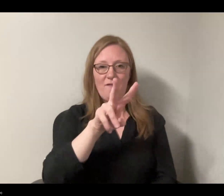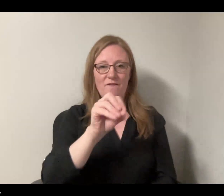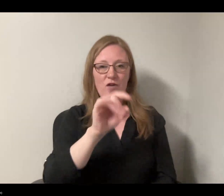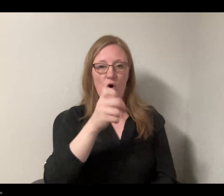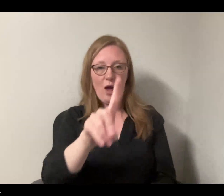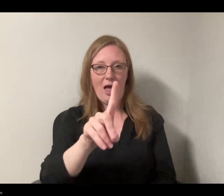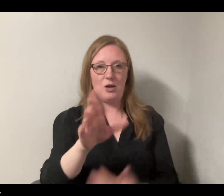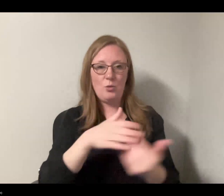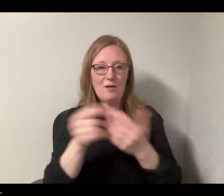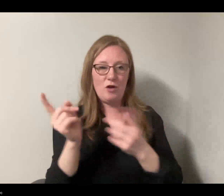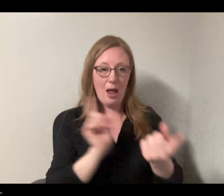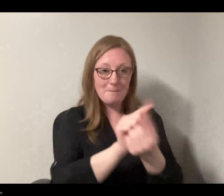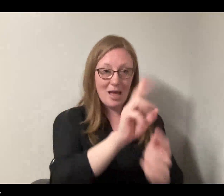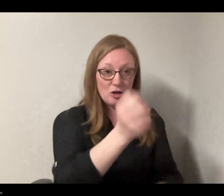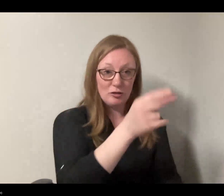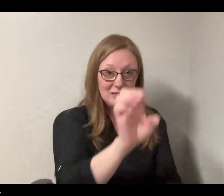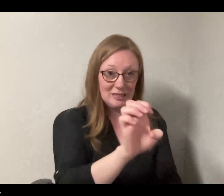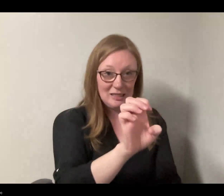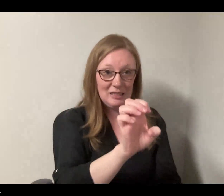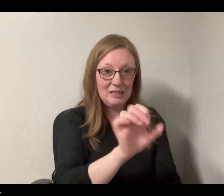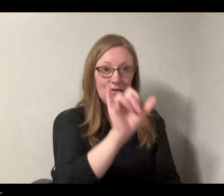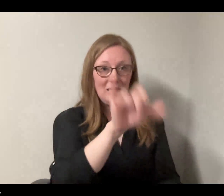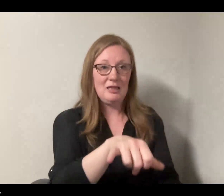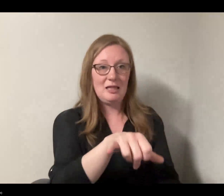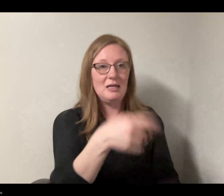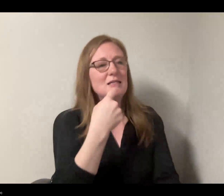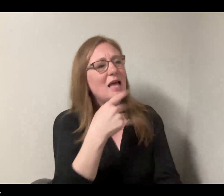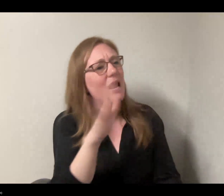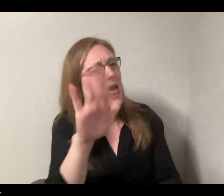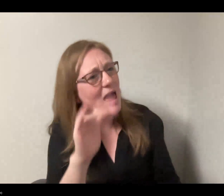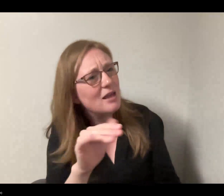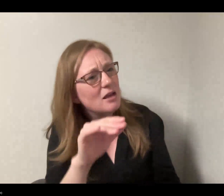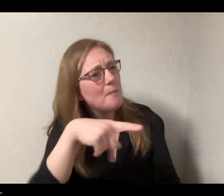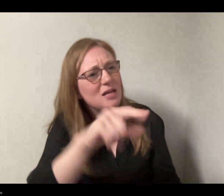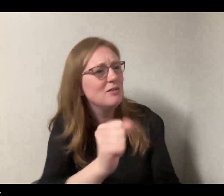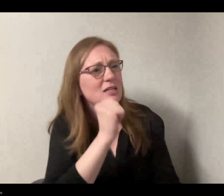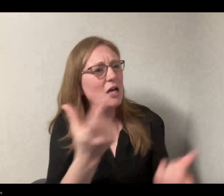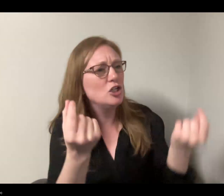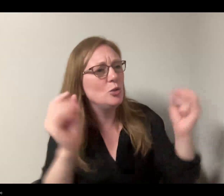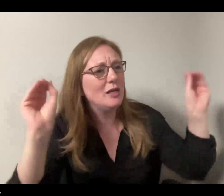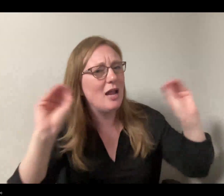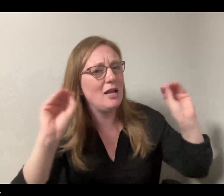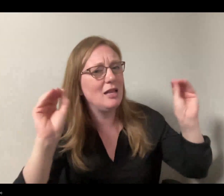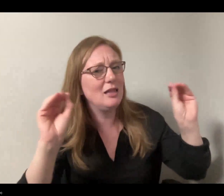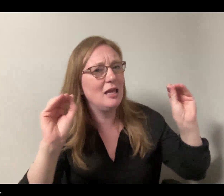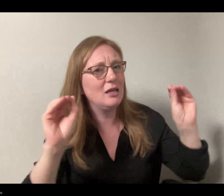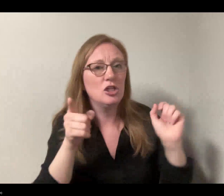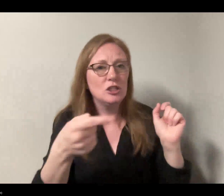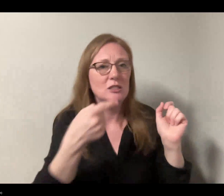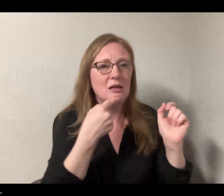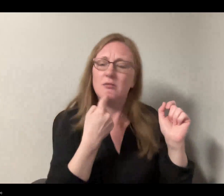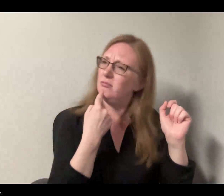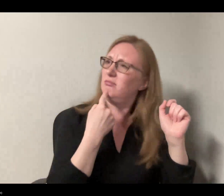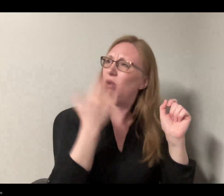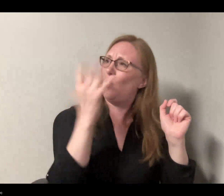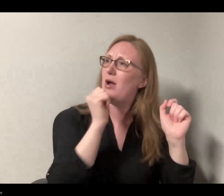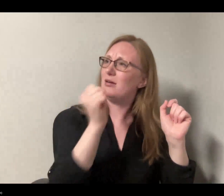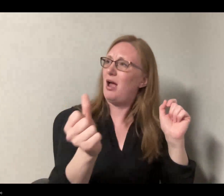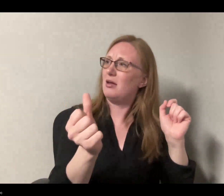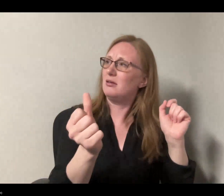go to Christine at the National VOAD conference. I said, Christine, how come Pennsylvania doesn't have a national mass care exercise? She goes, I don't